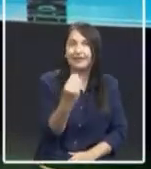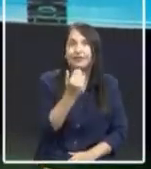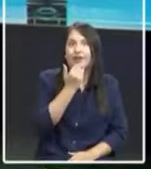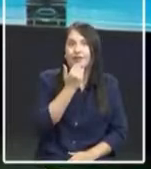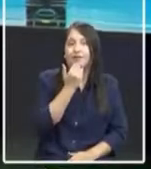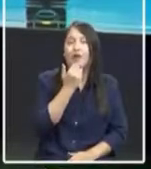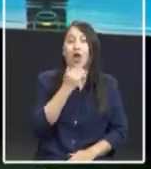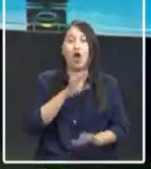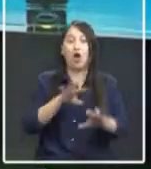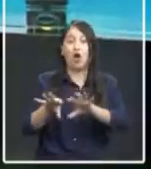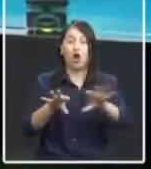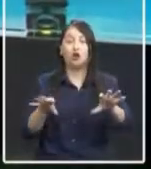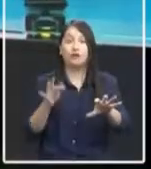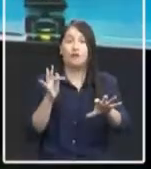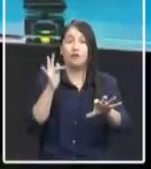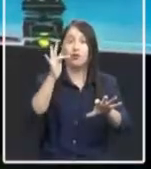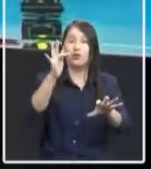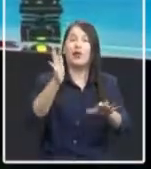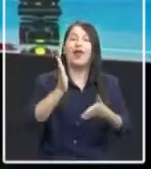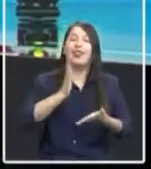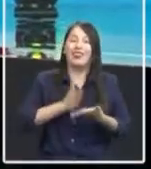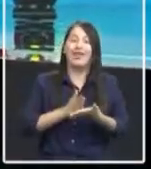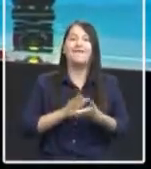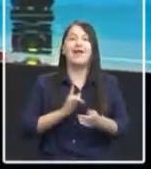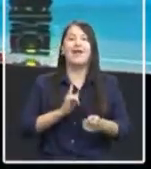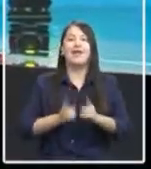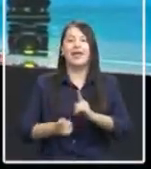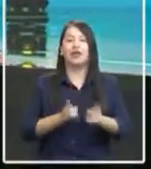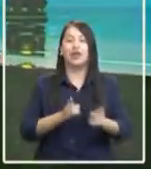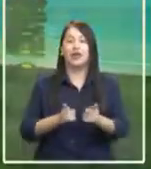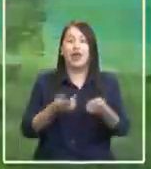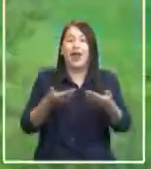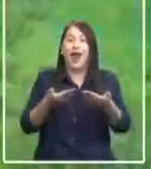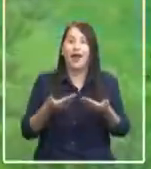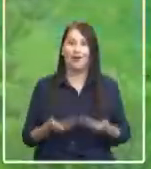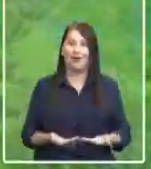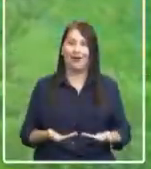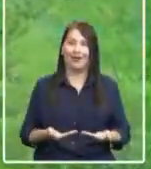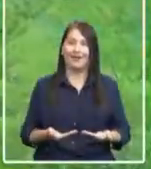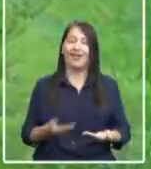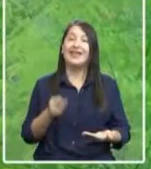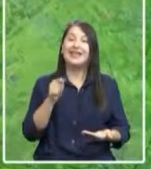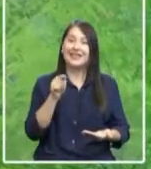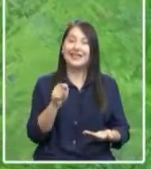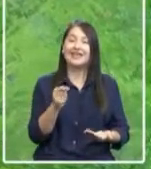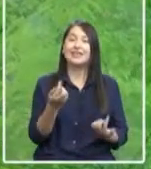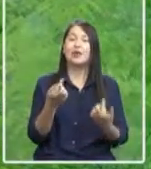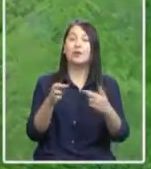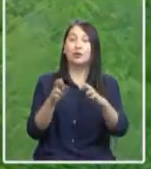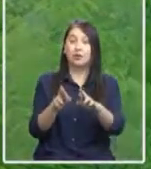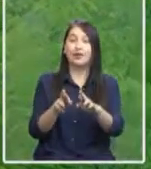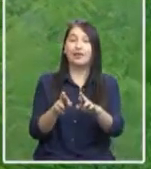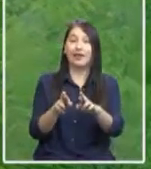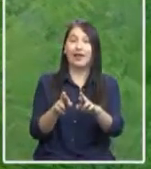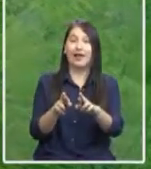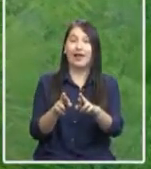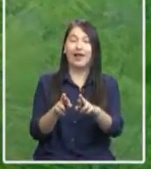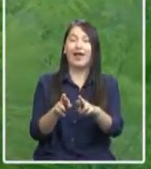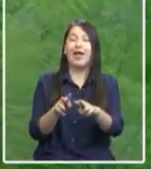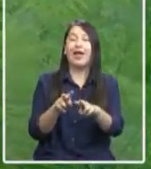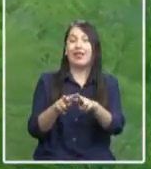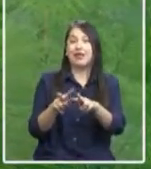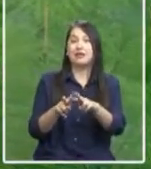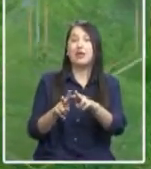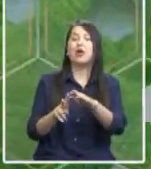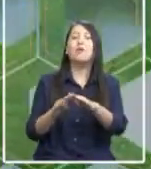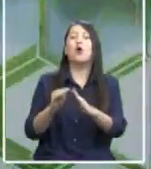managed now. And those managerial options have to be made accountable. Who is accountable